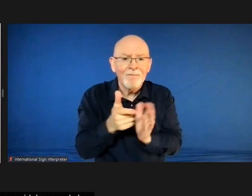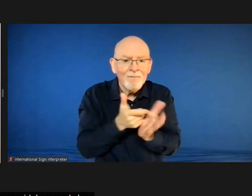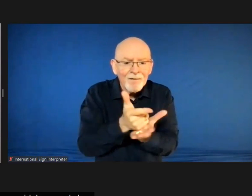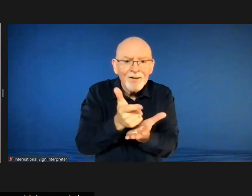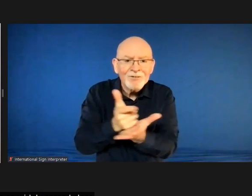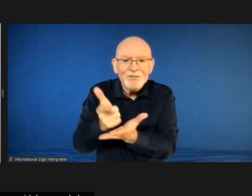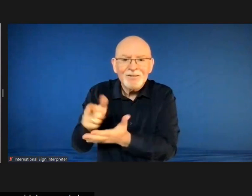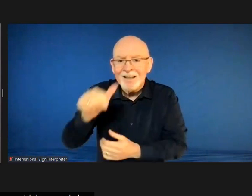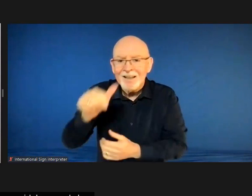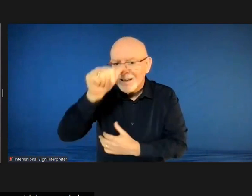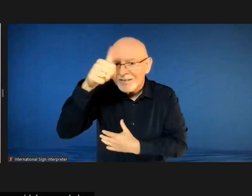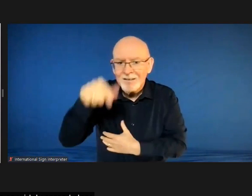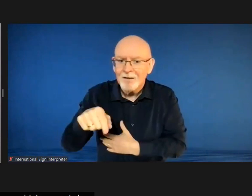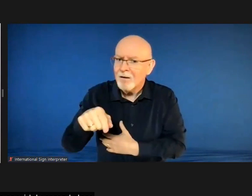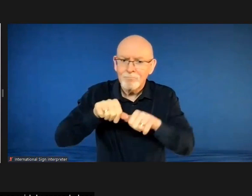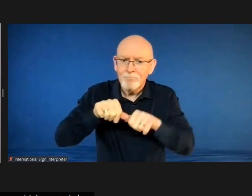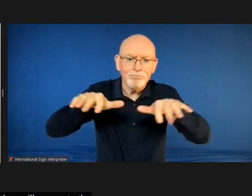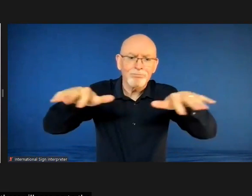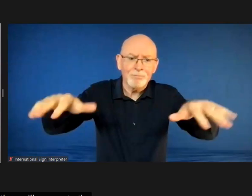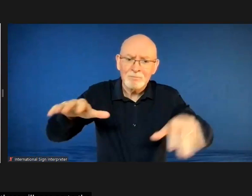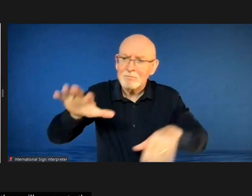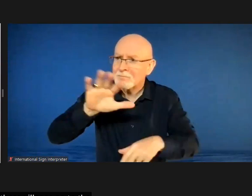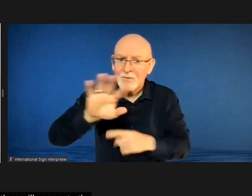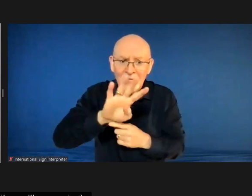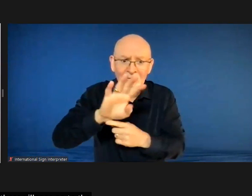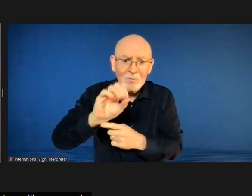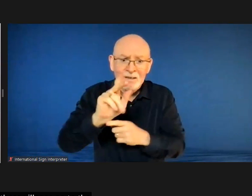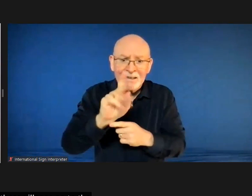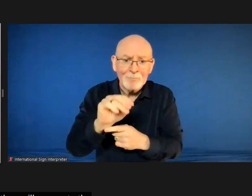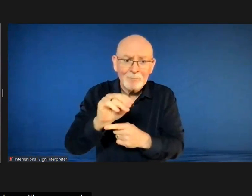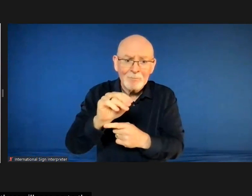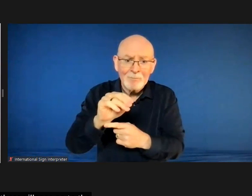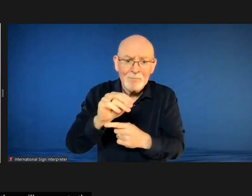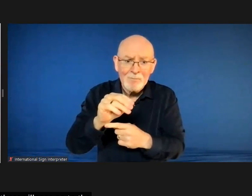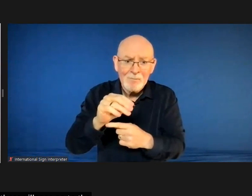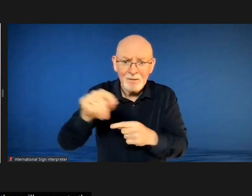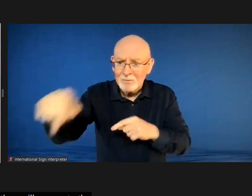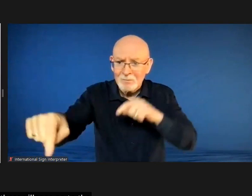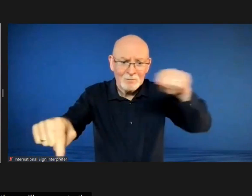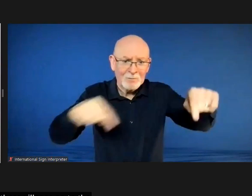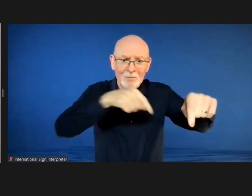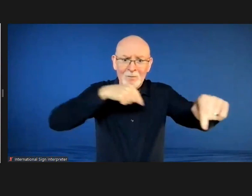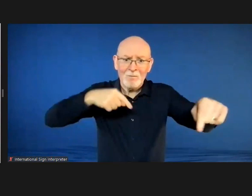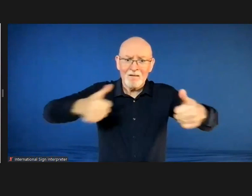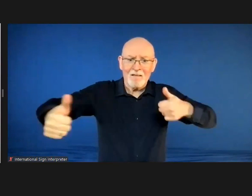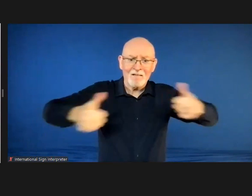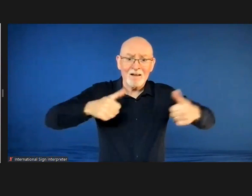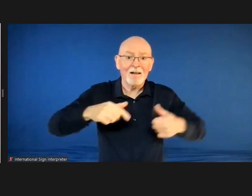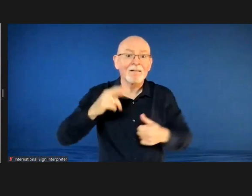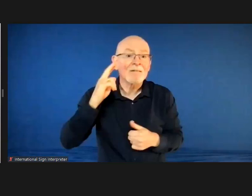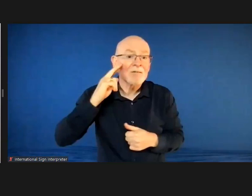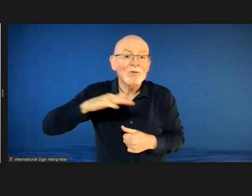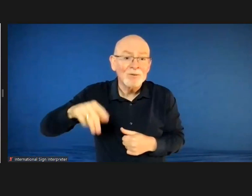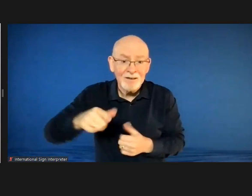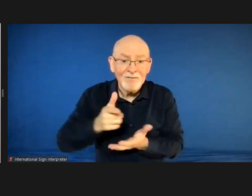child, not only in the school, but in the entire village. The school and the teachers are unable to support the